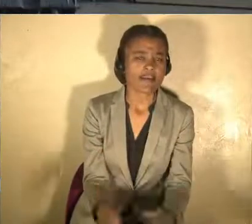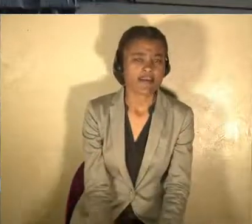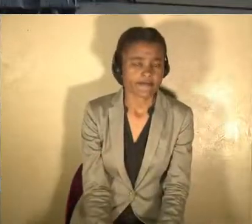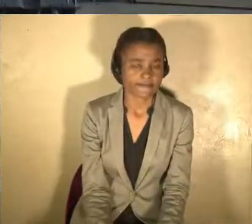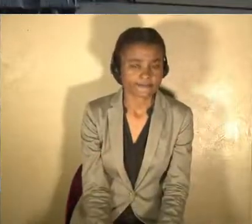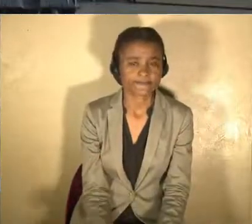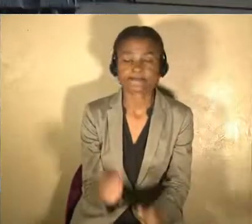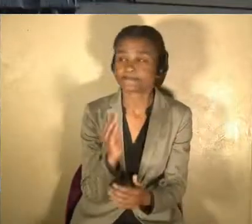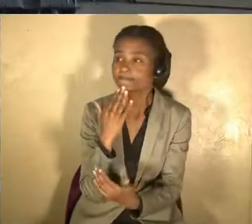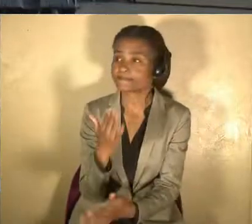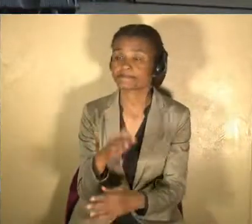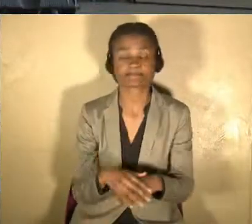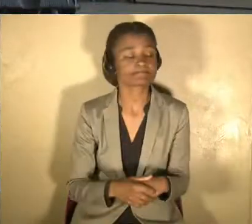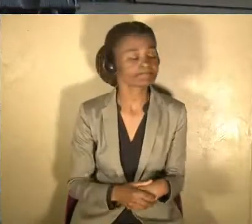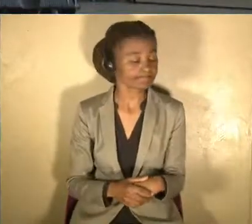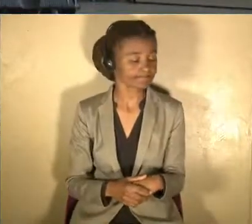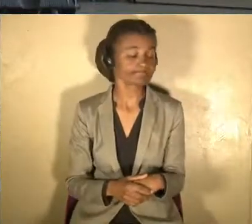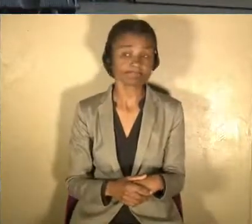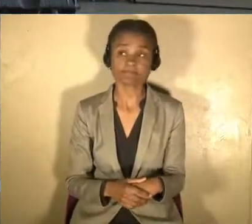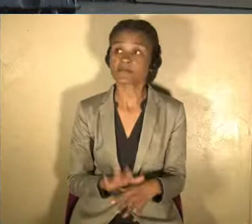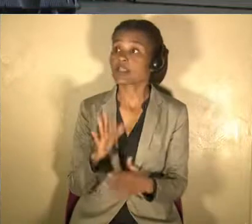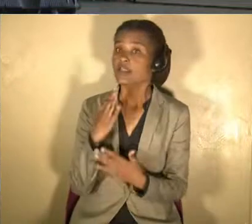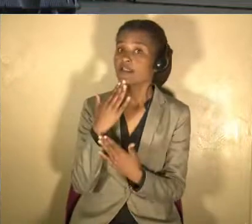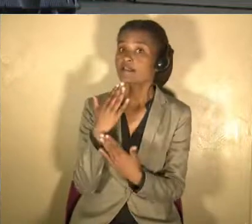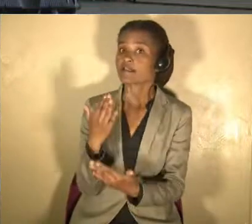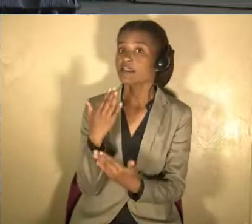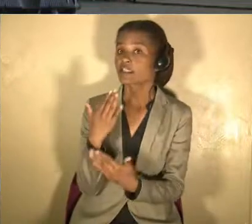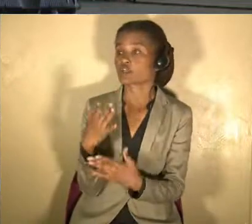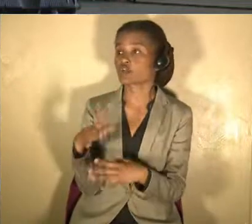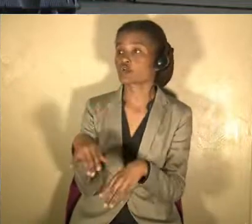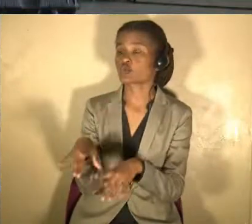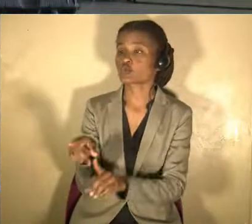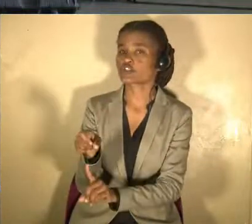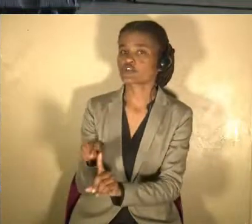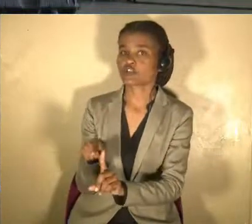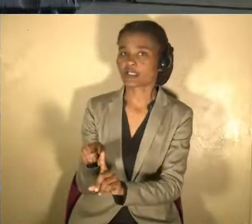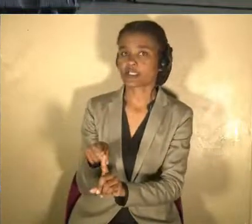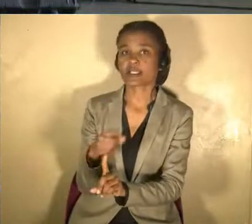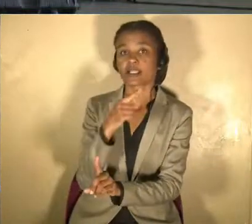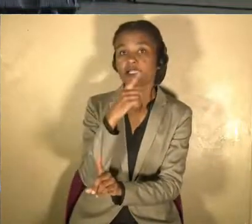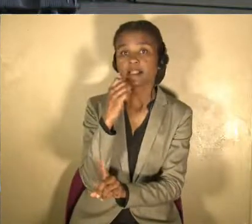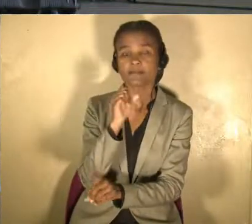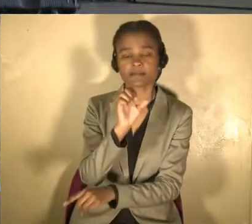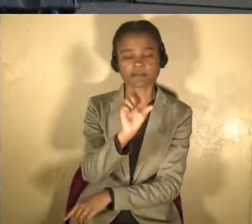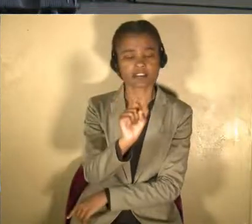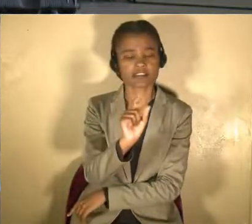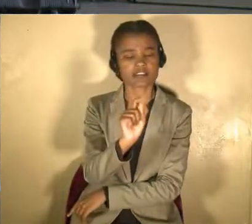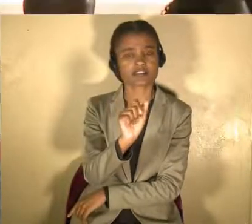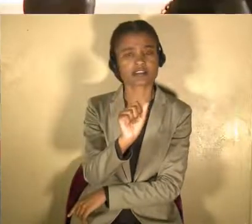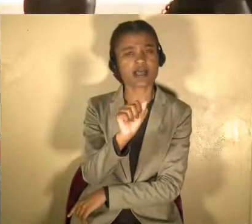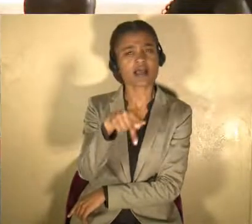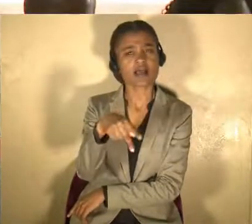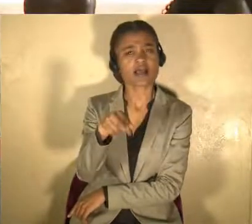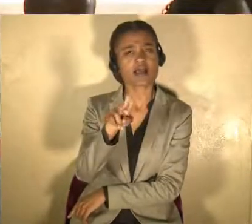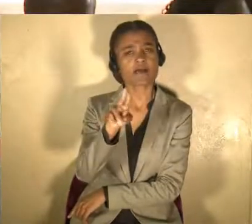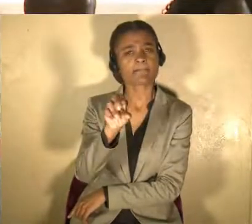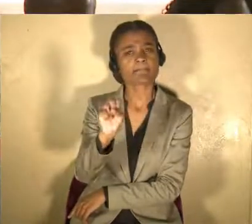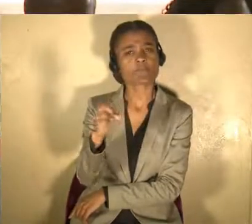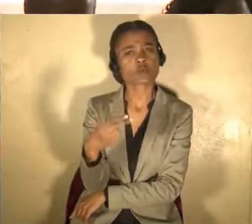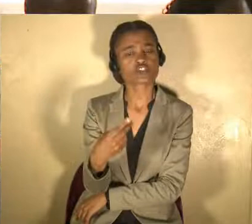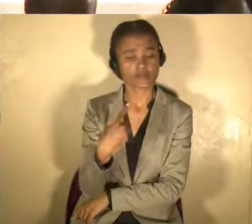Thanks, Chair. Igama lami nguMaster Push Xolelizwane. Ngihlala khona apha ekuhlaleni